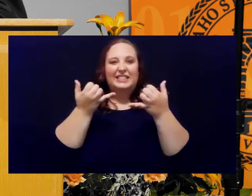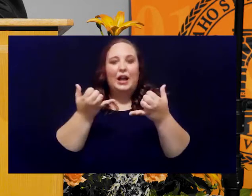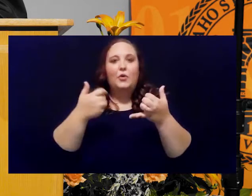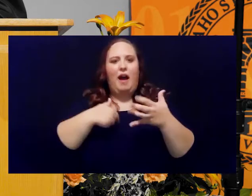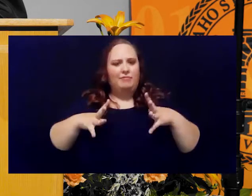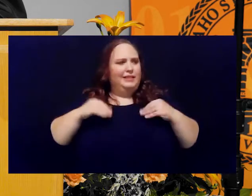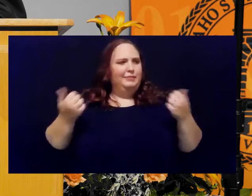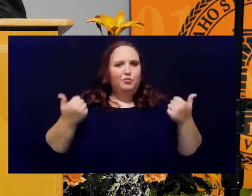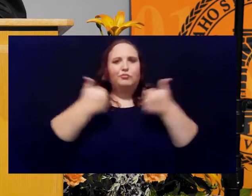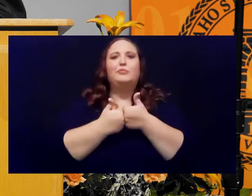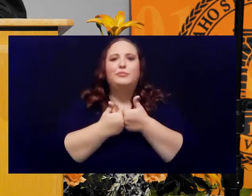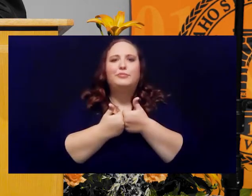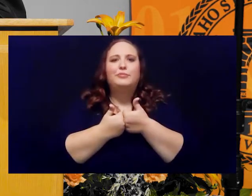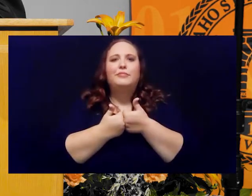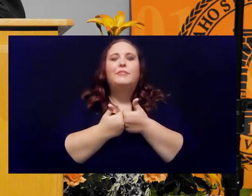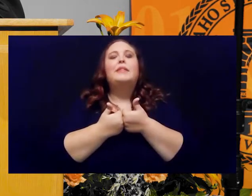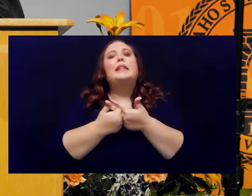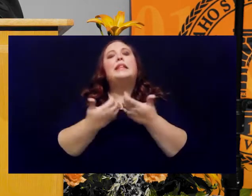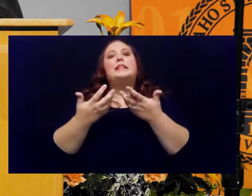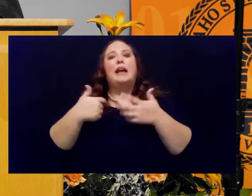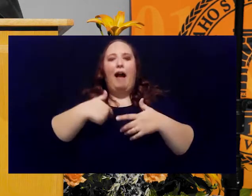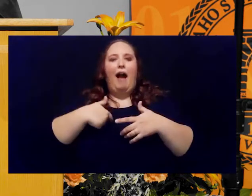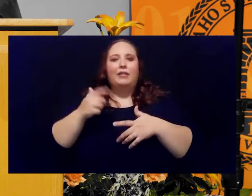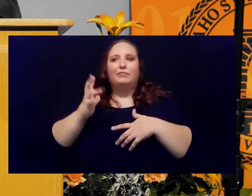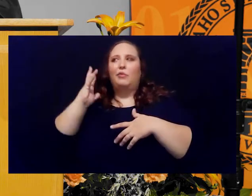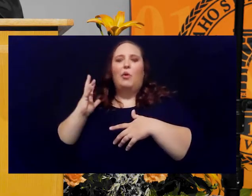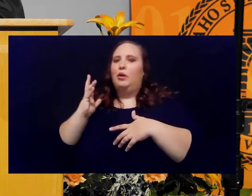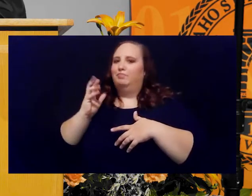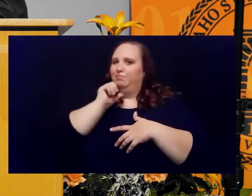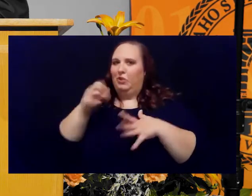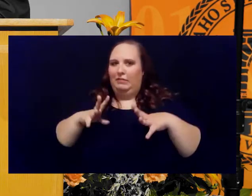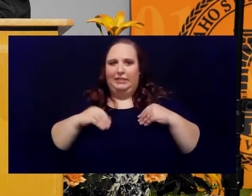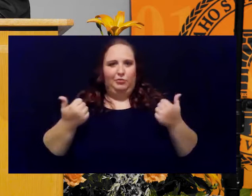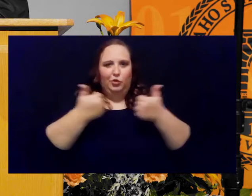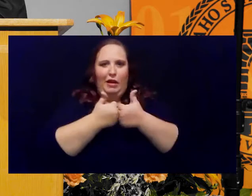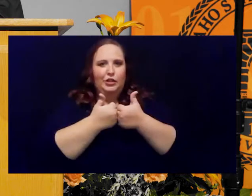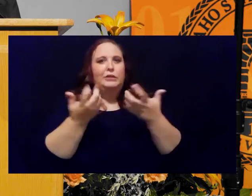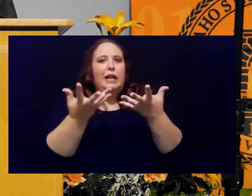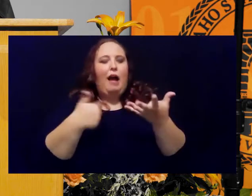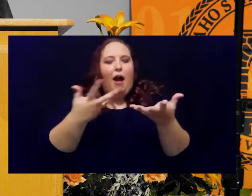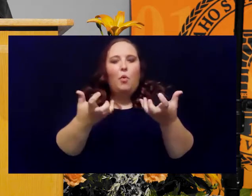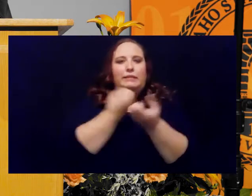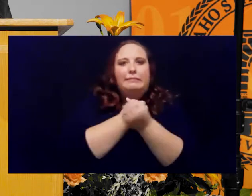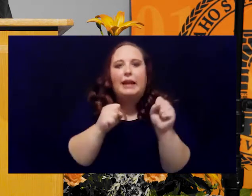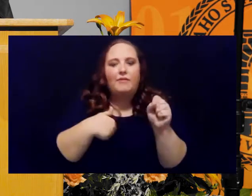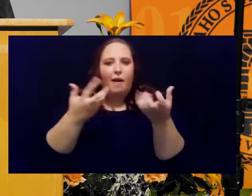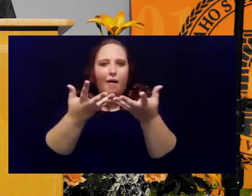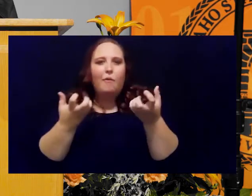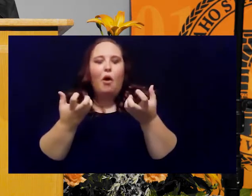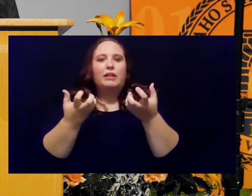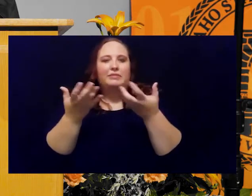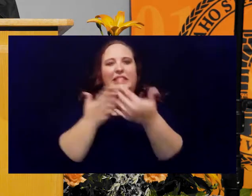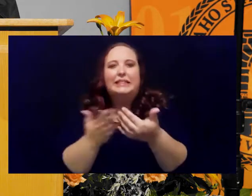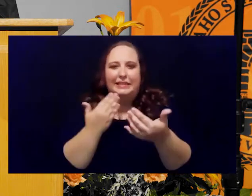embracing challenges that used to intimidate me. You see, dodging things that look daunting and searching for the safer pathway was